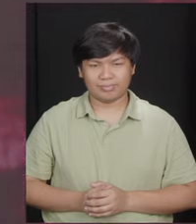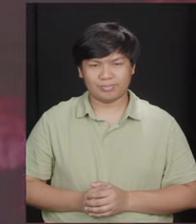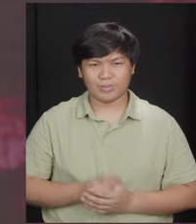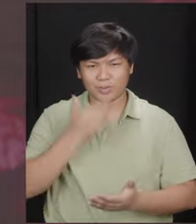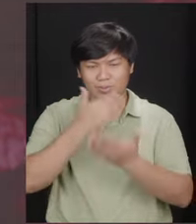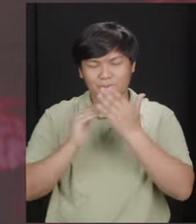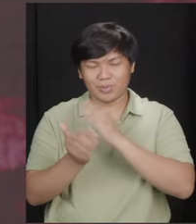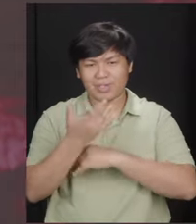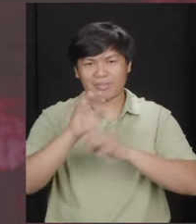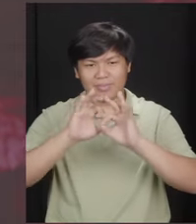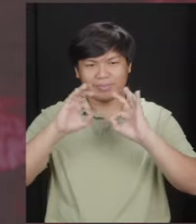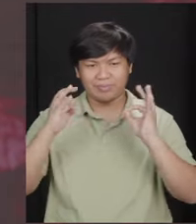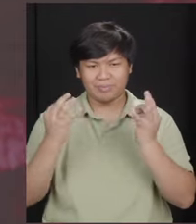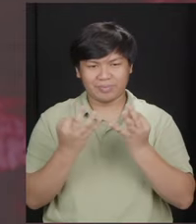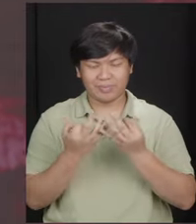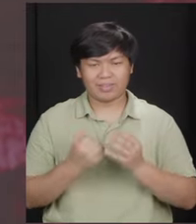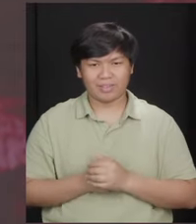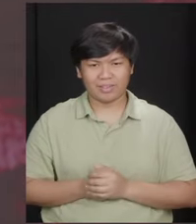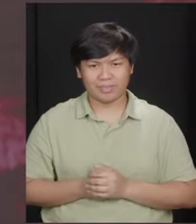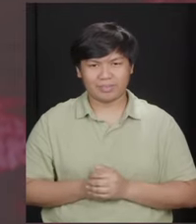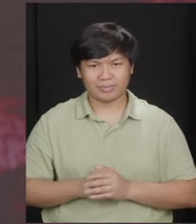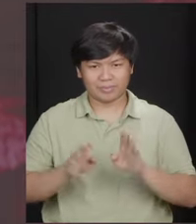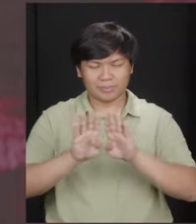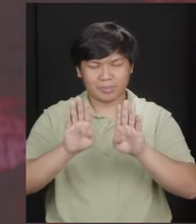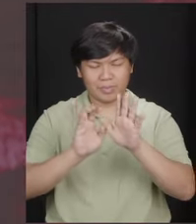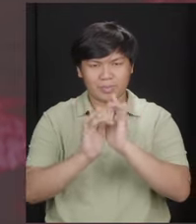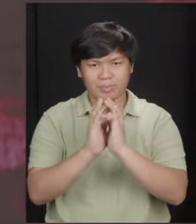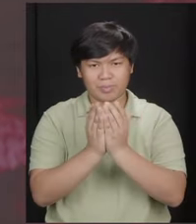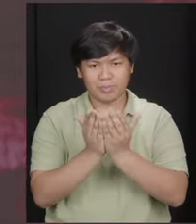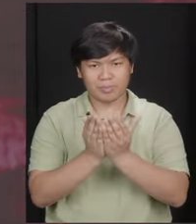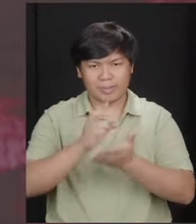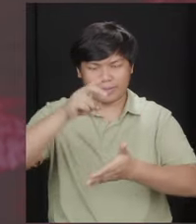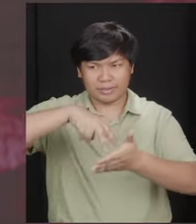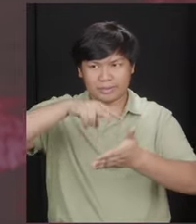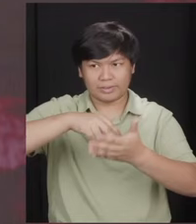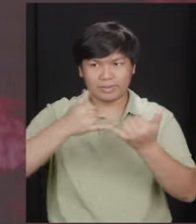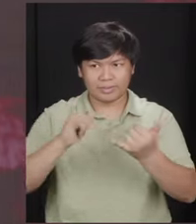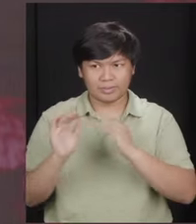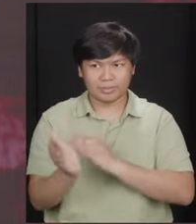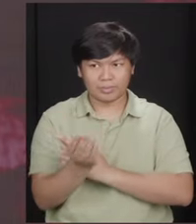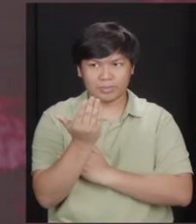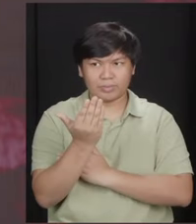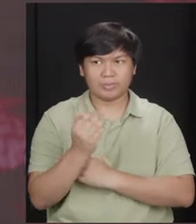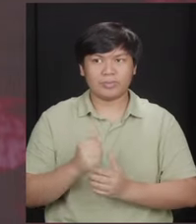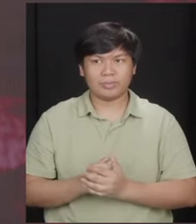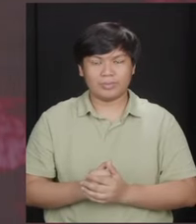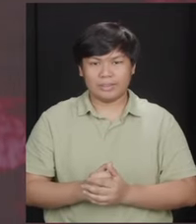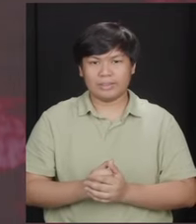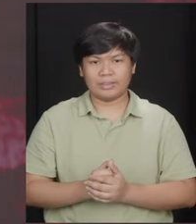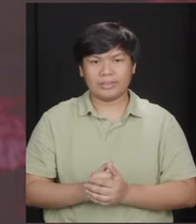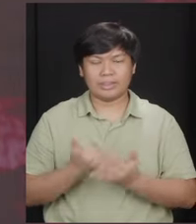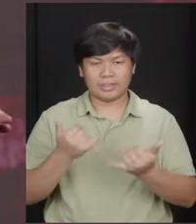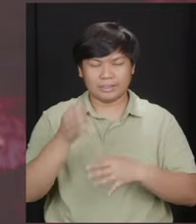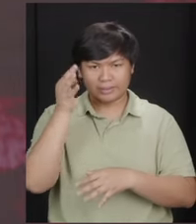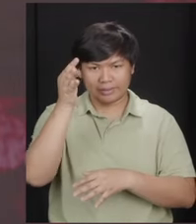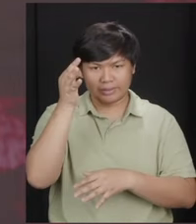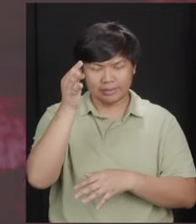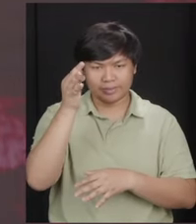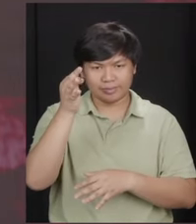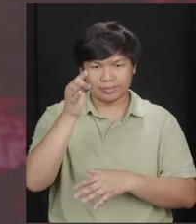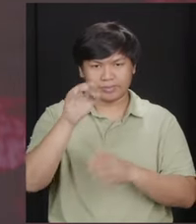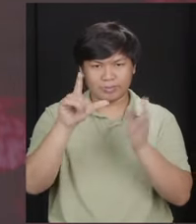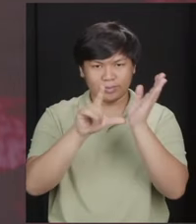Morning, family. Please keep your Bibles open to our scripture reading. We are in the series in our book of